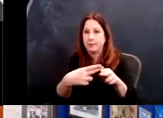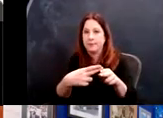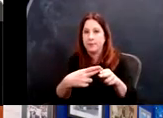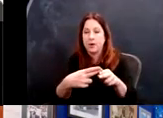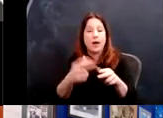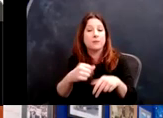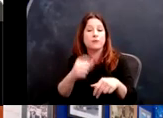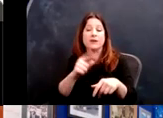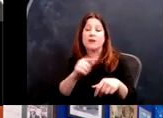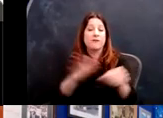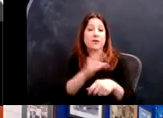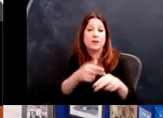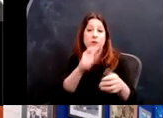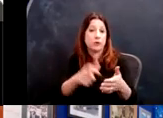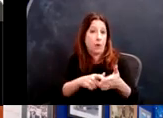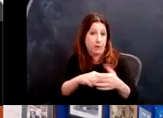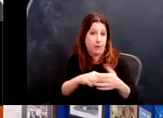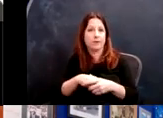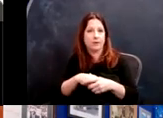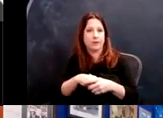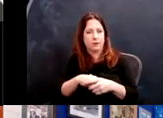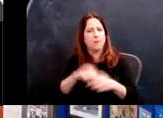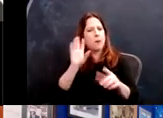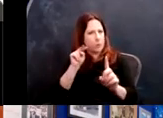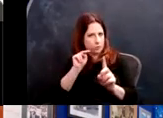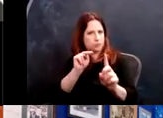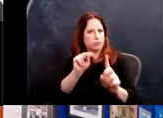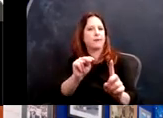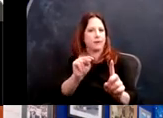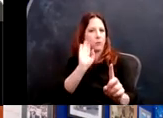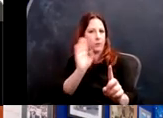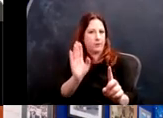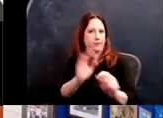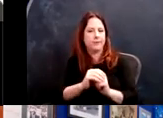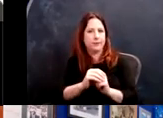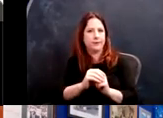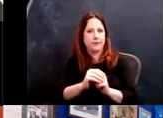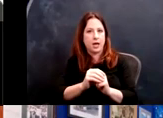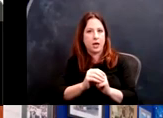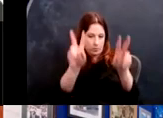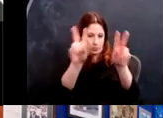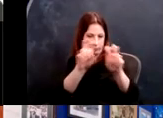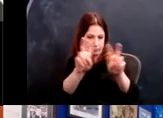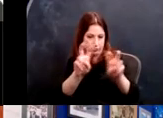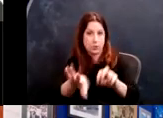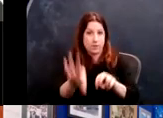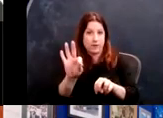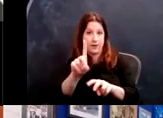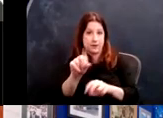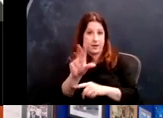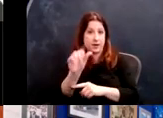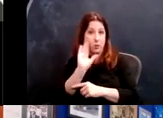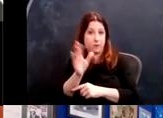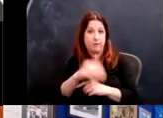name. But we do track things like that, and we can, you know, get data from that and tell that story that, you